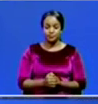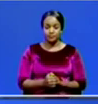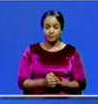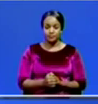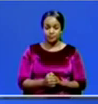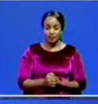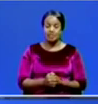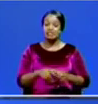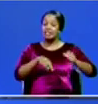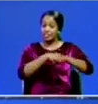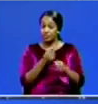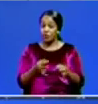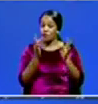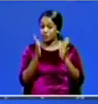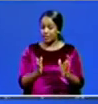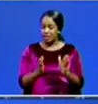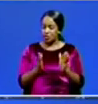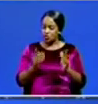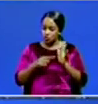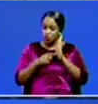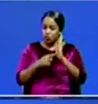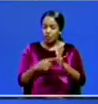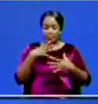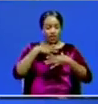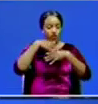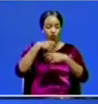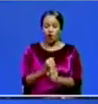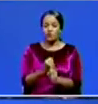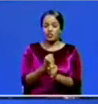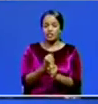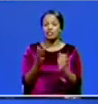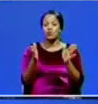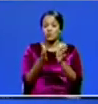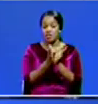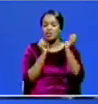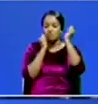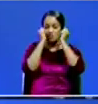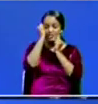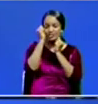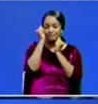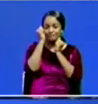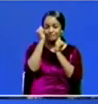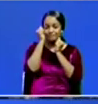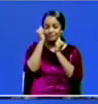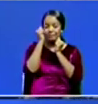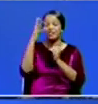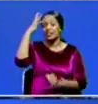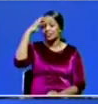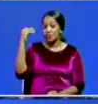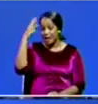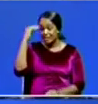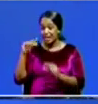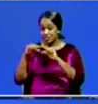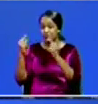Mwathethe also expressed confidence that the soldiers are adequately equipped to neutralize any aggression by the Somali ragtag